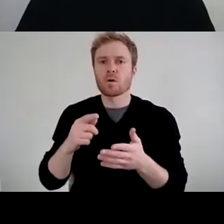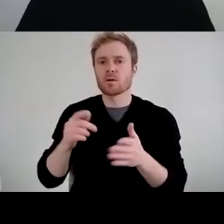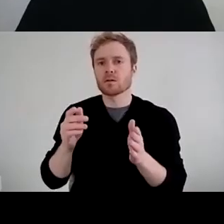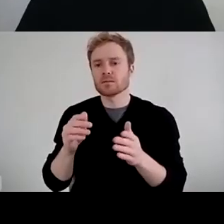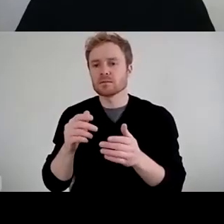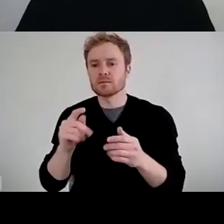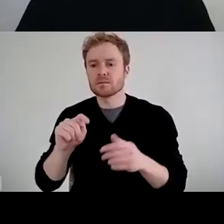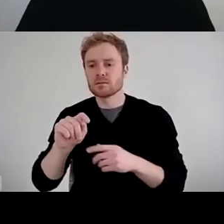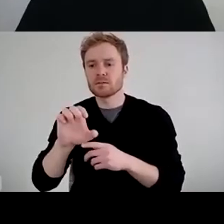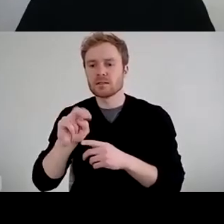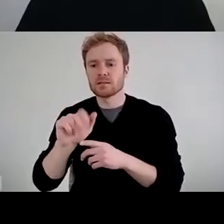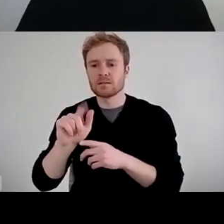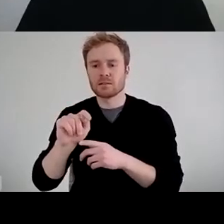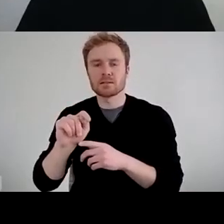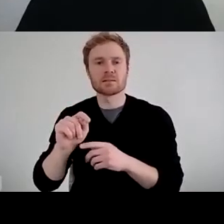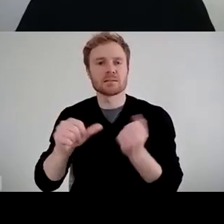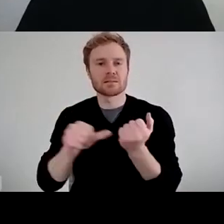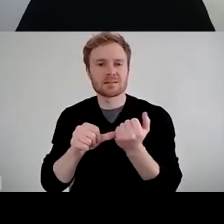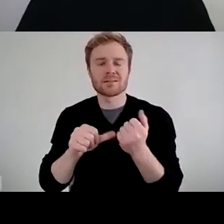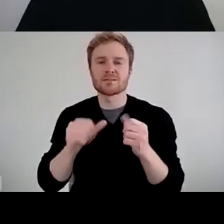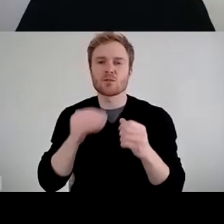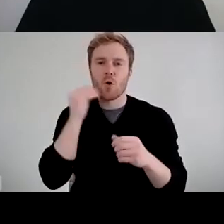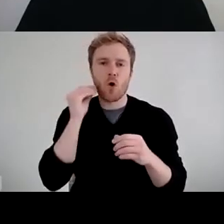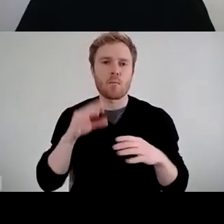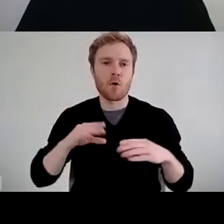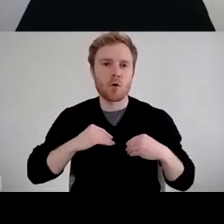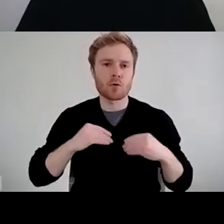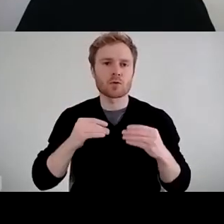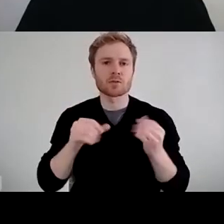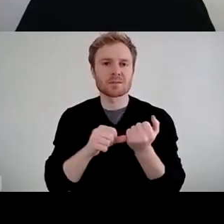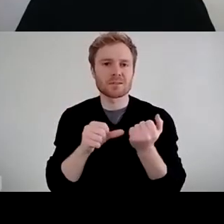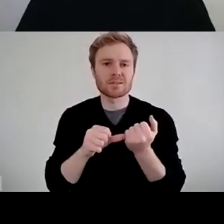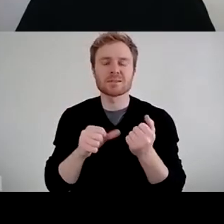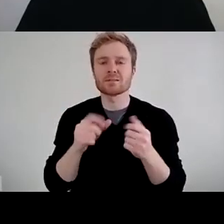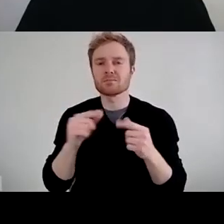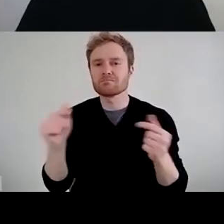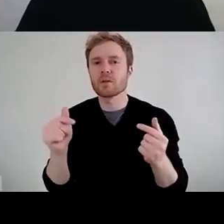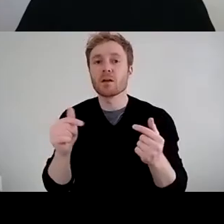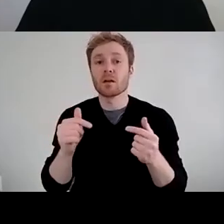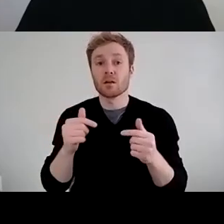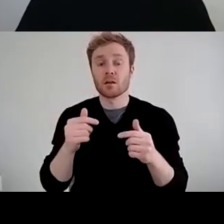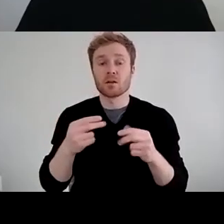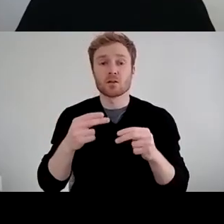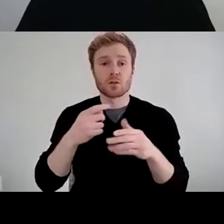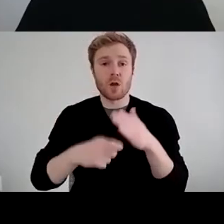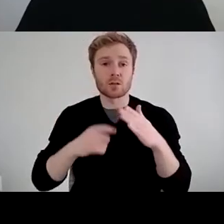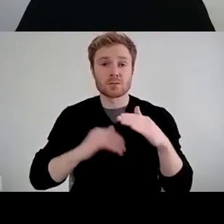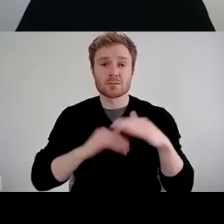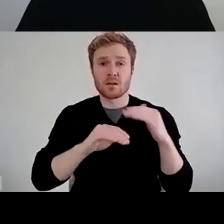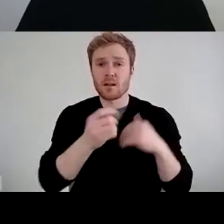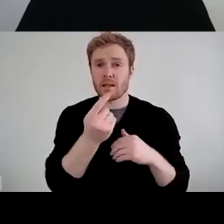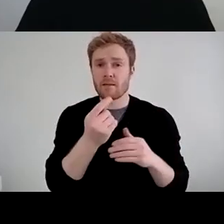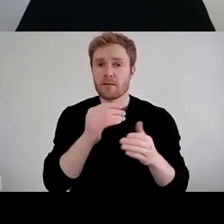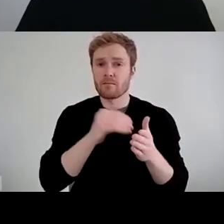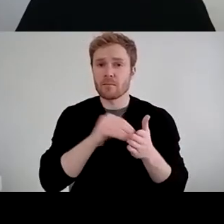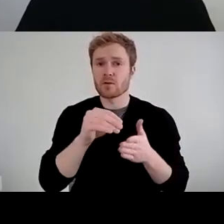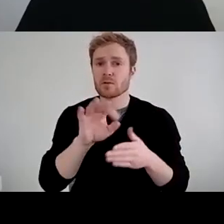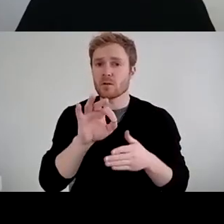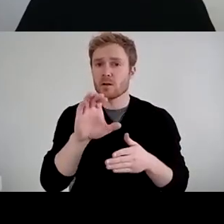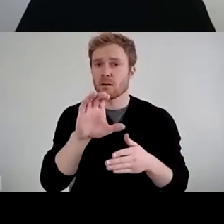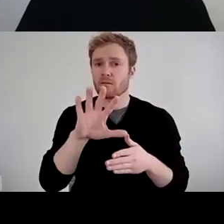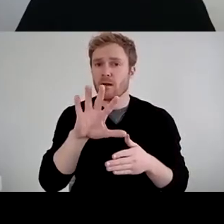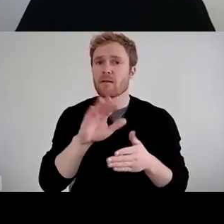$458,960 by including additional emergency small business support, housing stabilization program, and